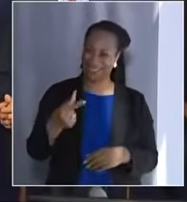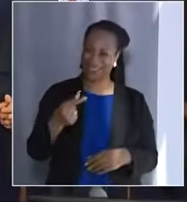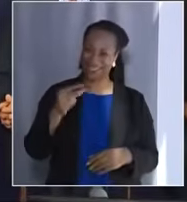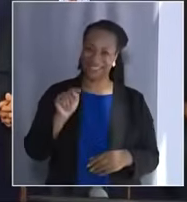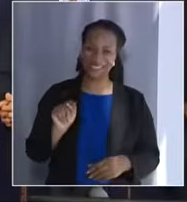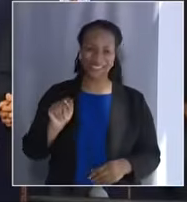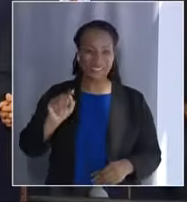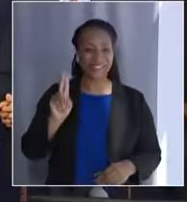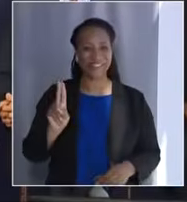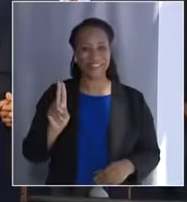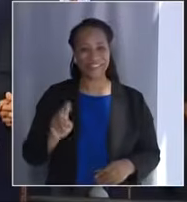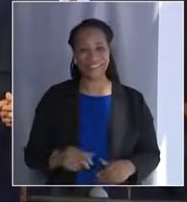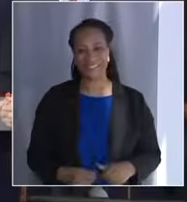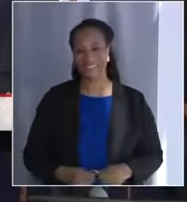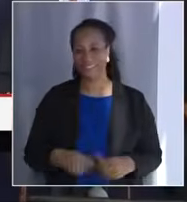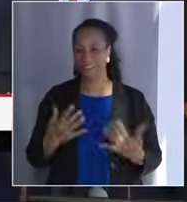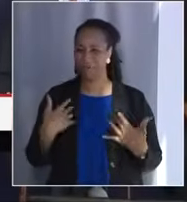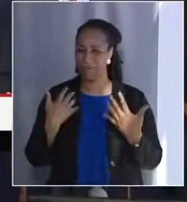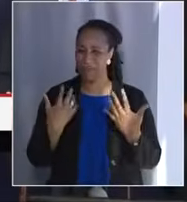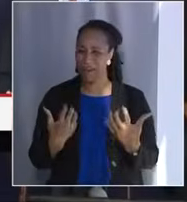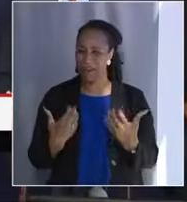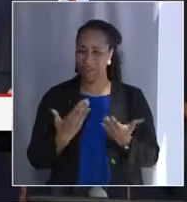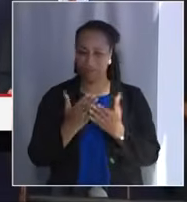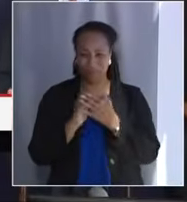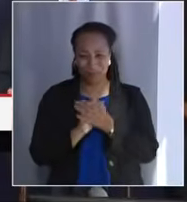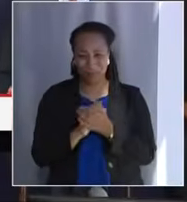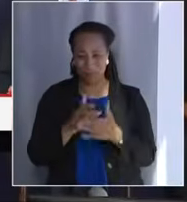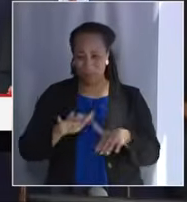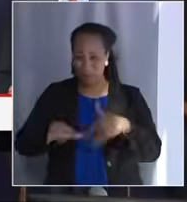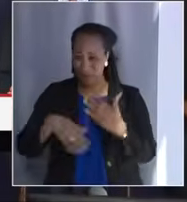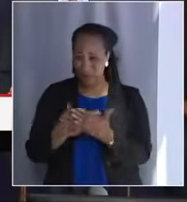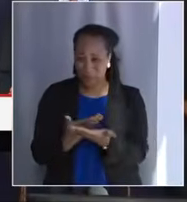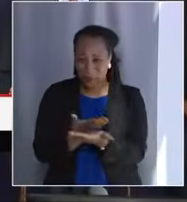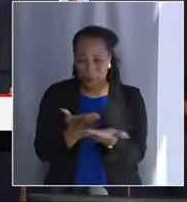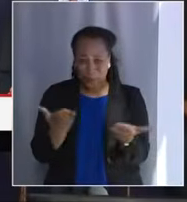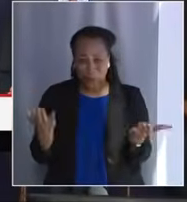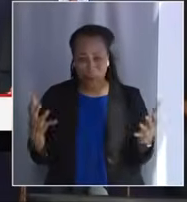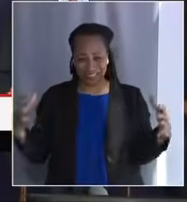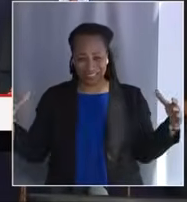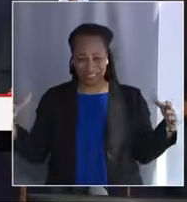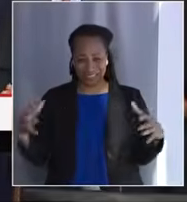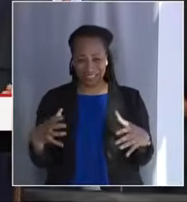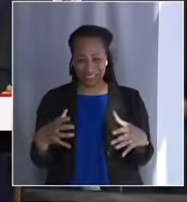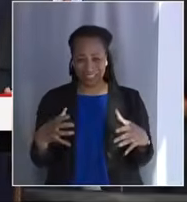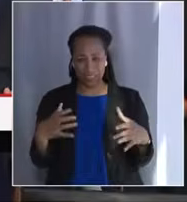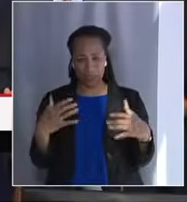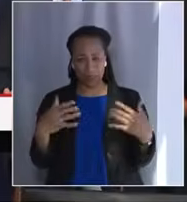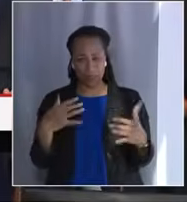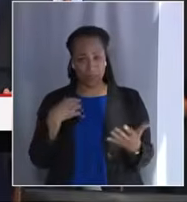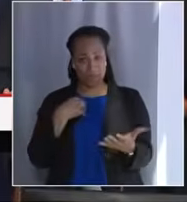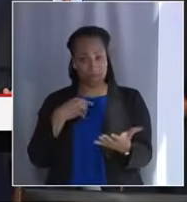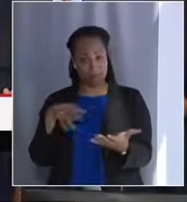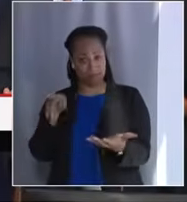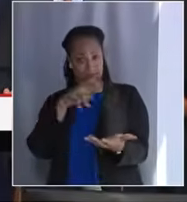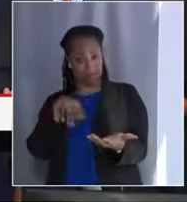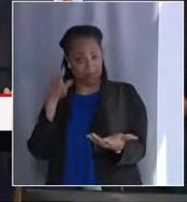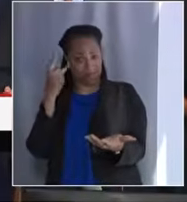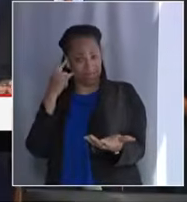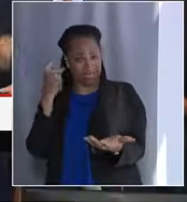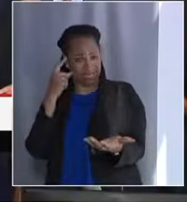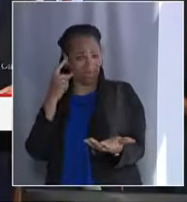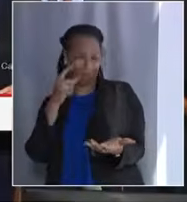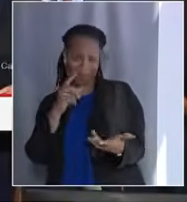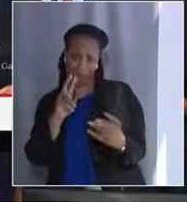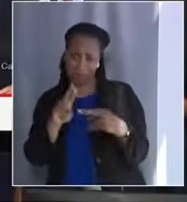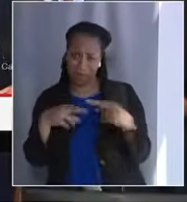to congratulate you on this latest and very beautiful ribbon cutting on this